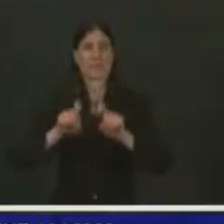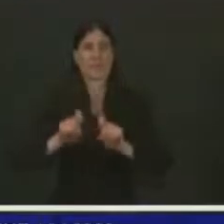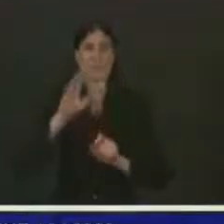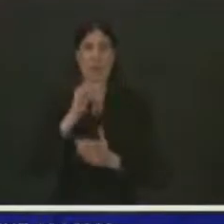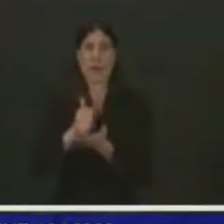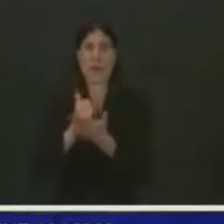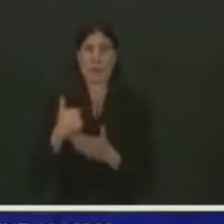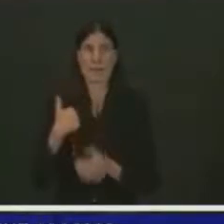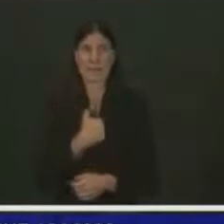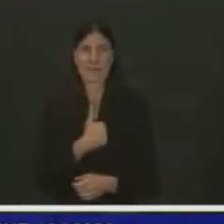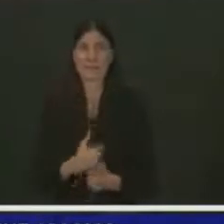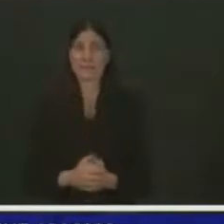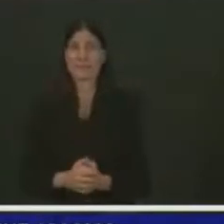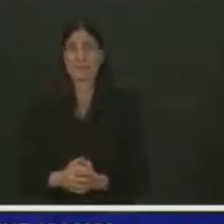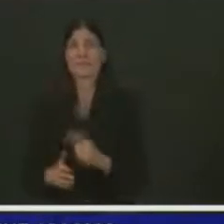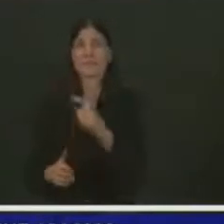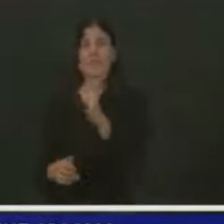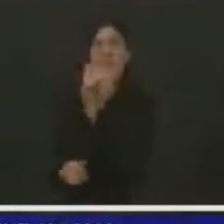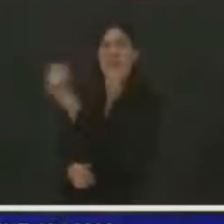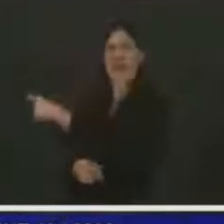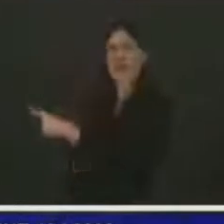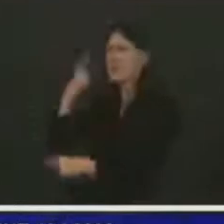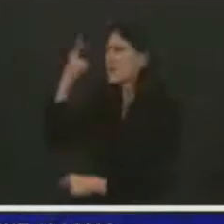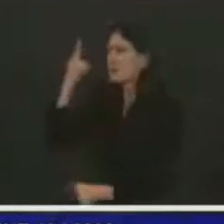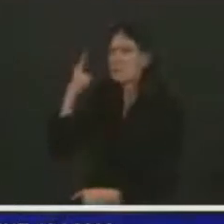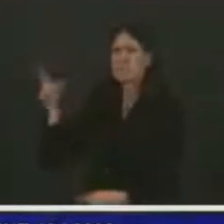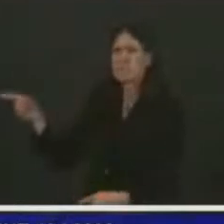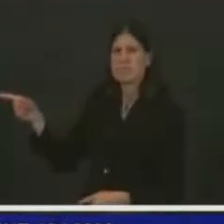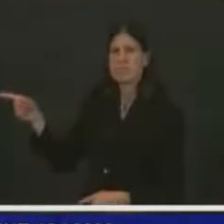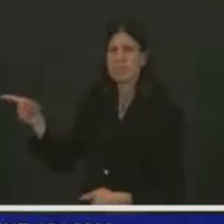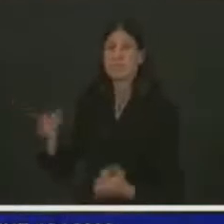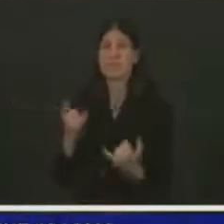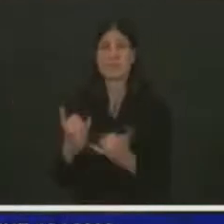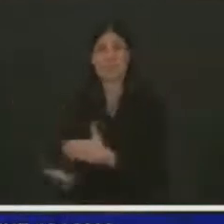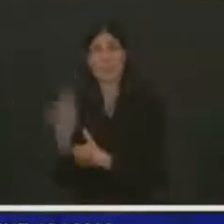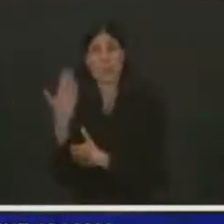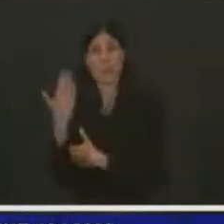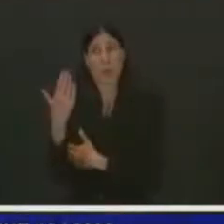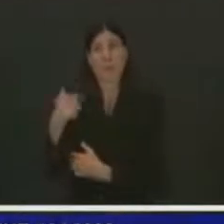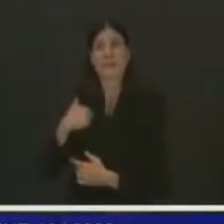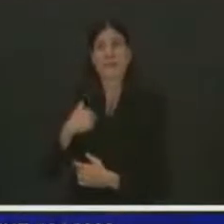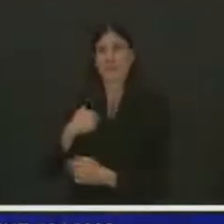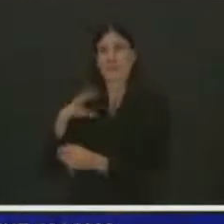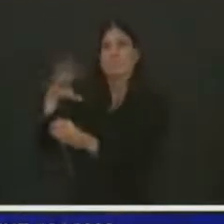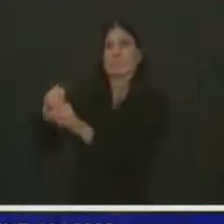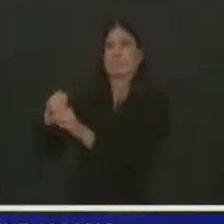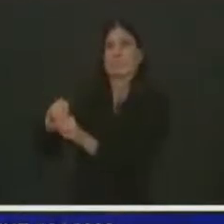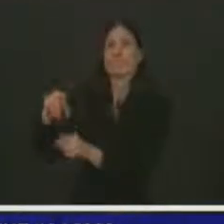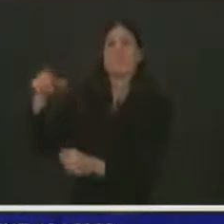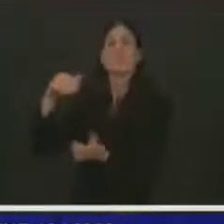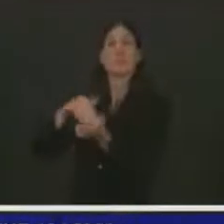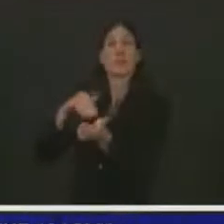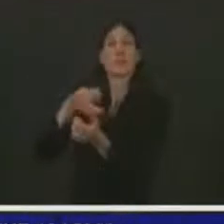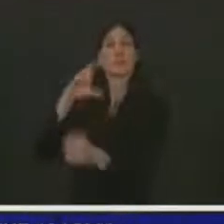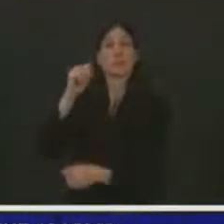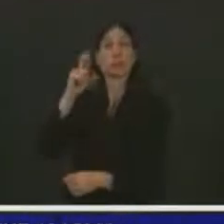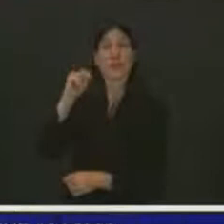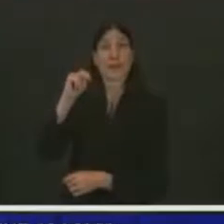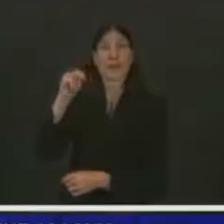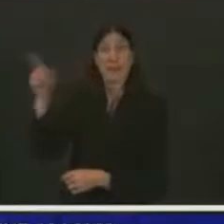Doctor, I was on the call with Dr. Philip Chin this morning. In fact, the article, my article on this will be up